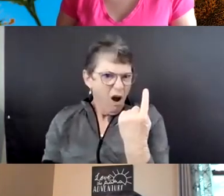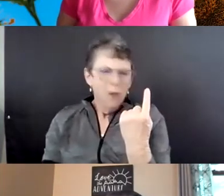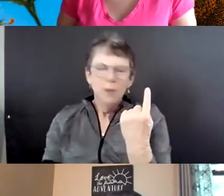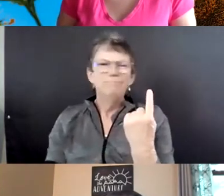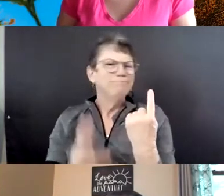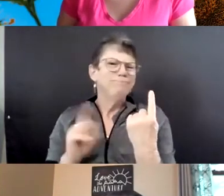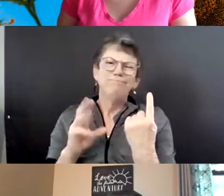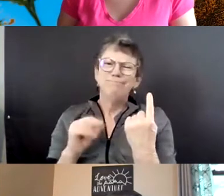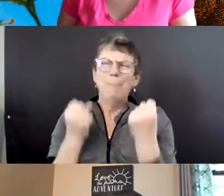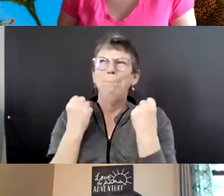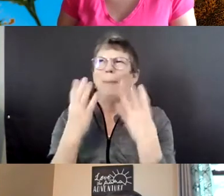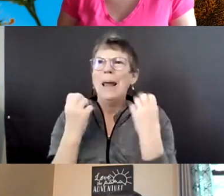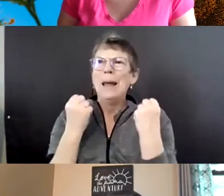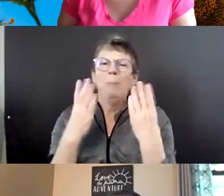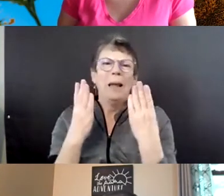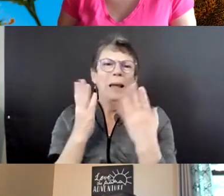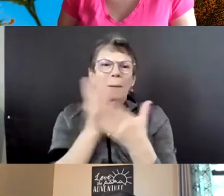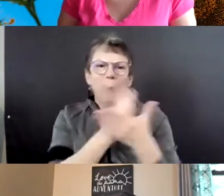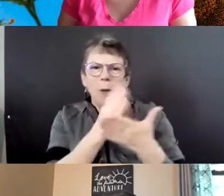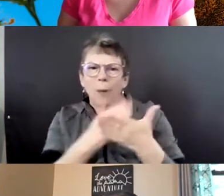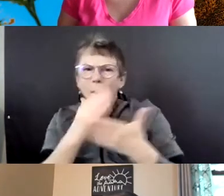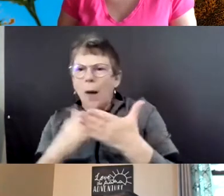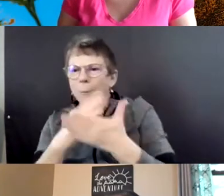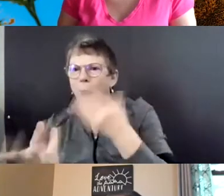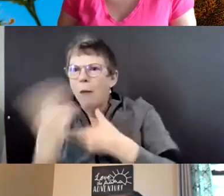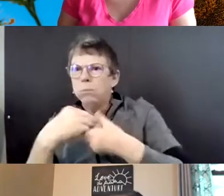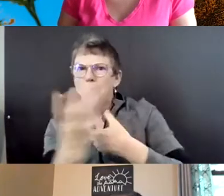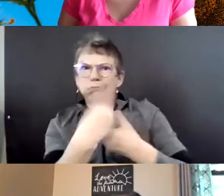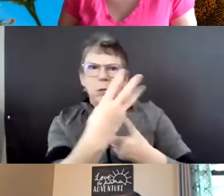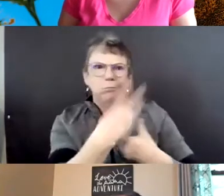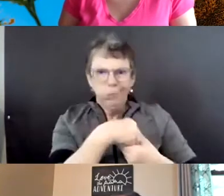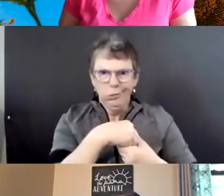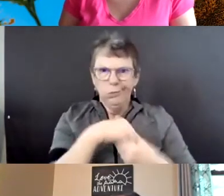factors. But I think it's, having those conversations with